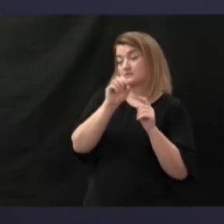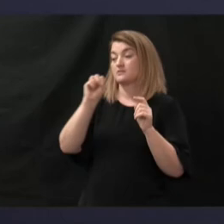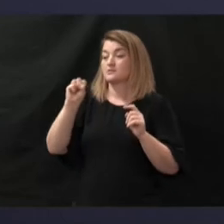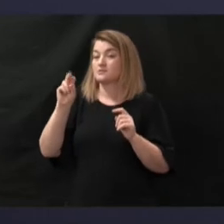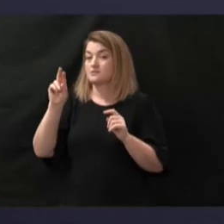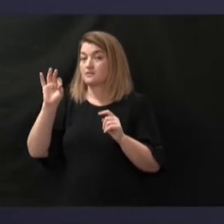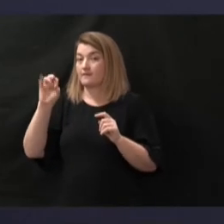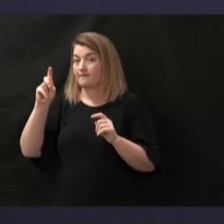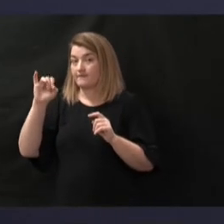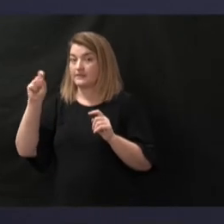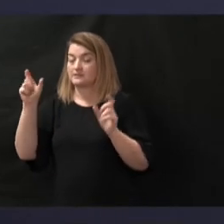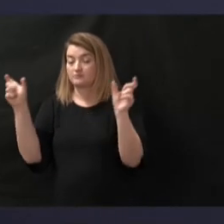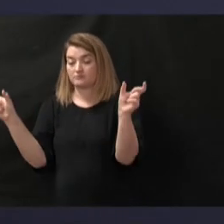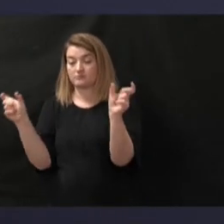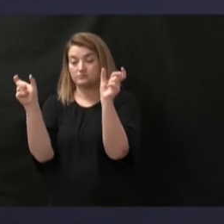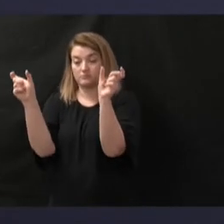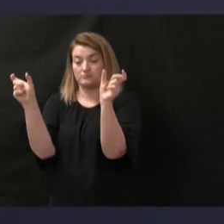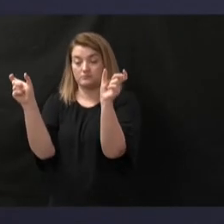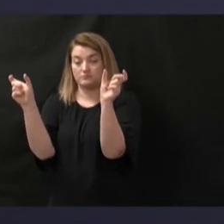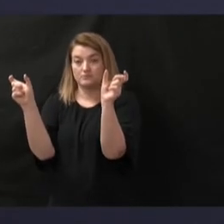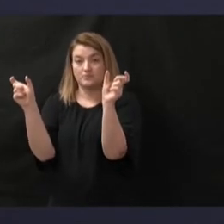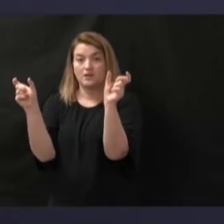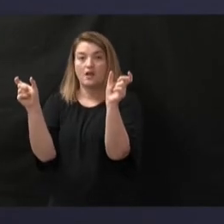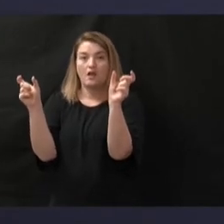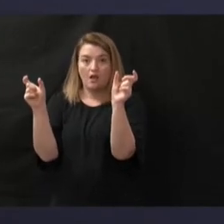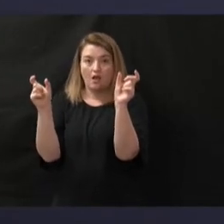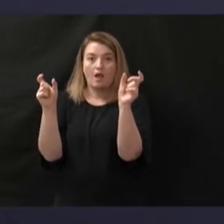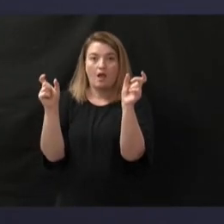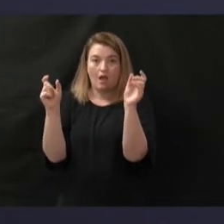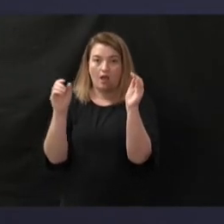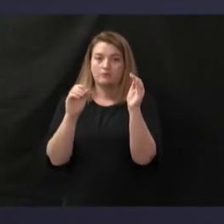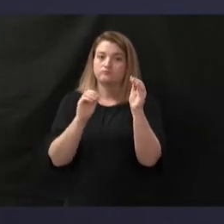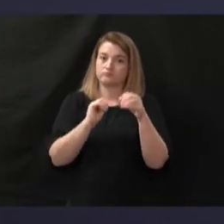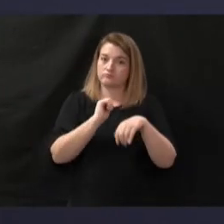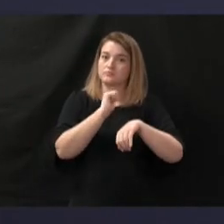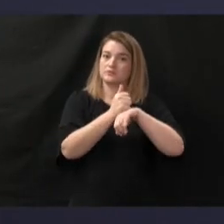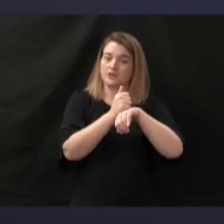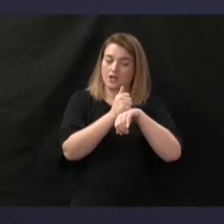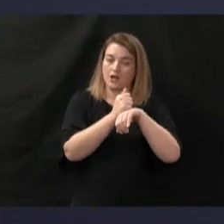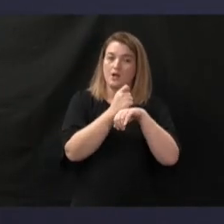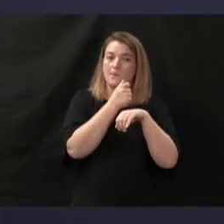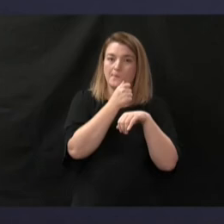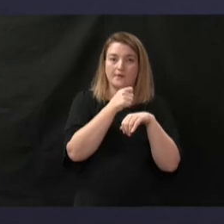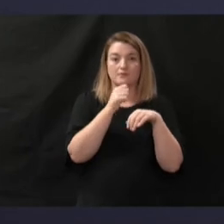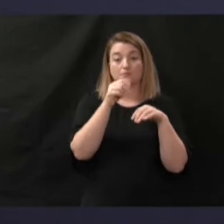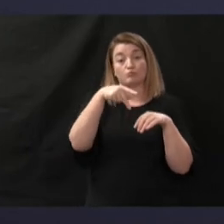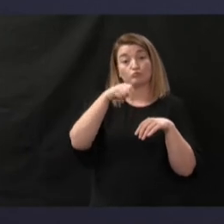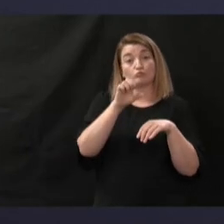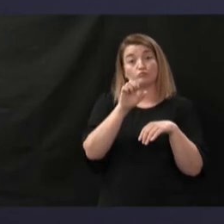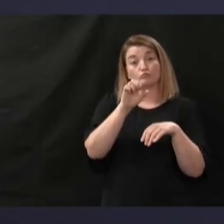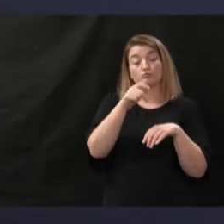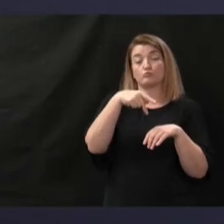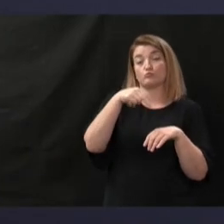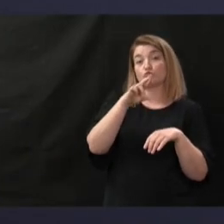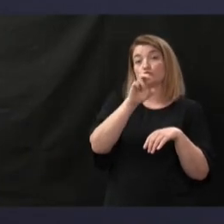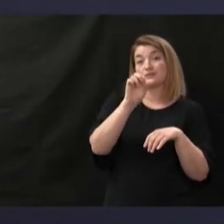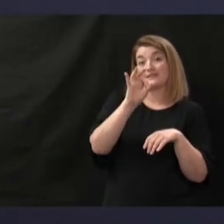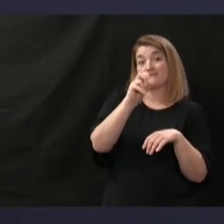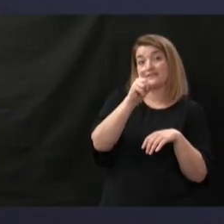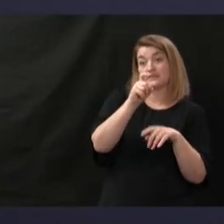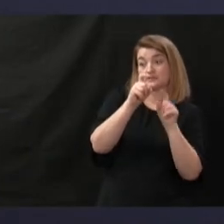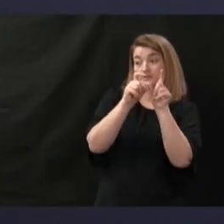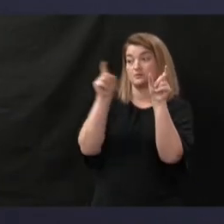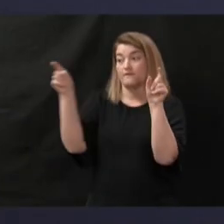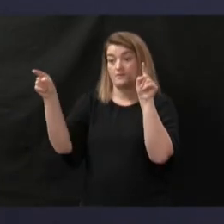a little reservoir of prefixes and suffixes and what they meant, okay?